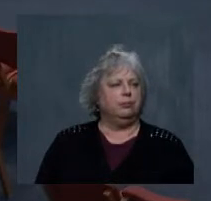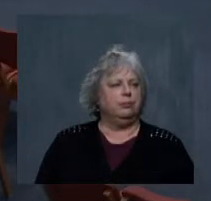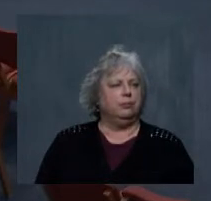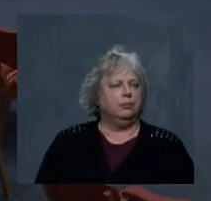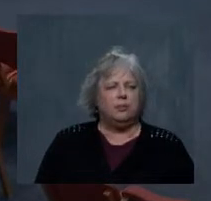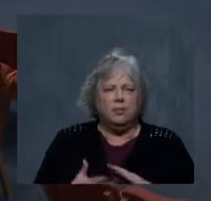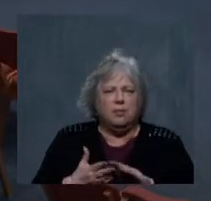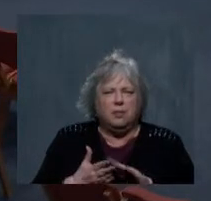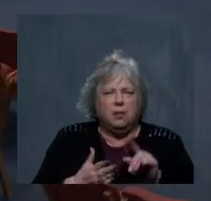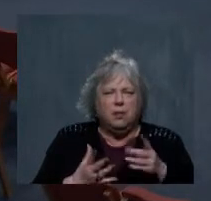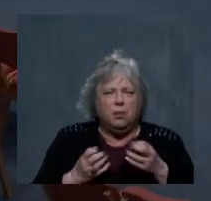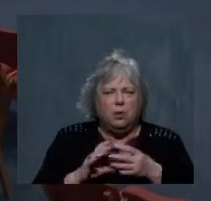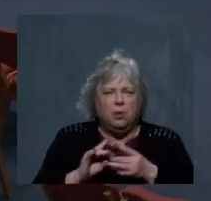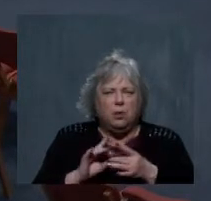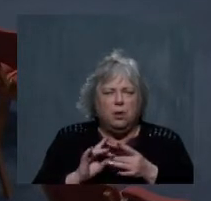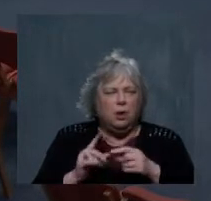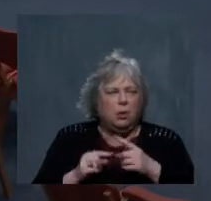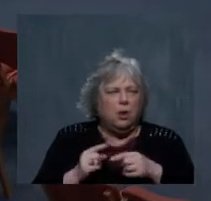What do you want to speak about?